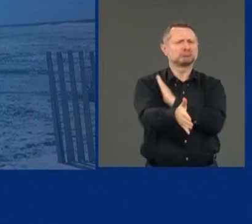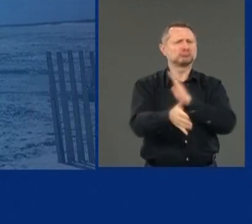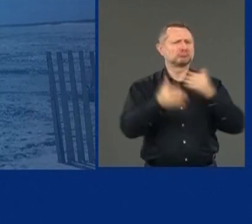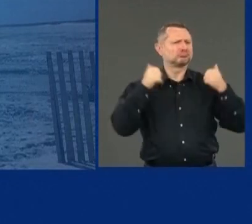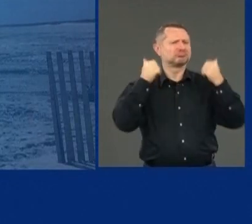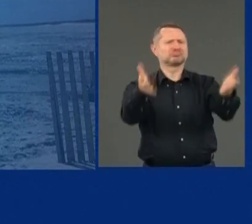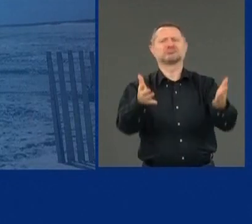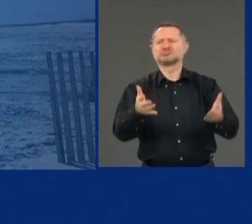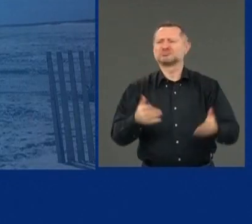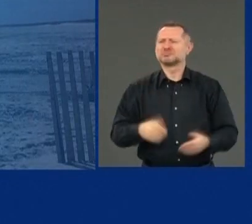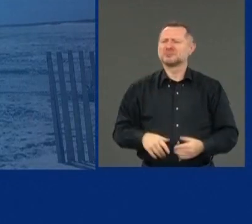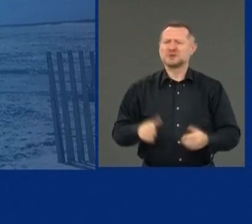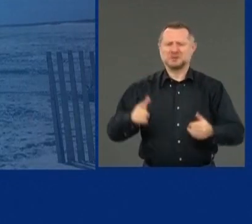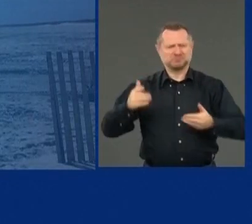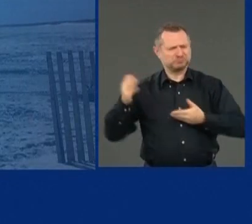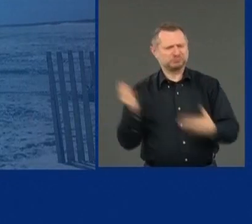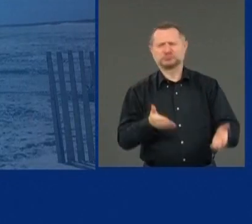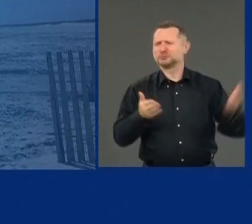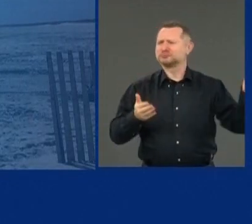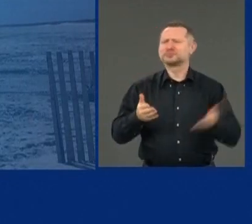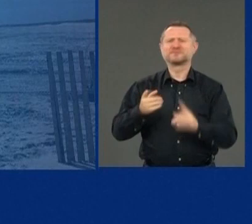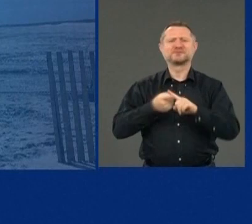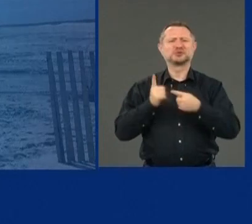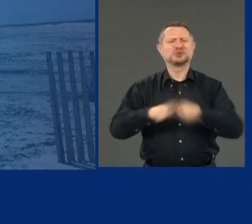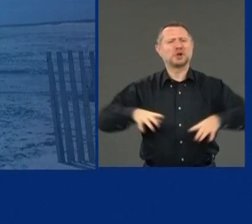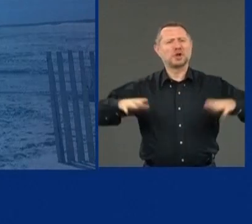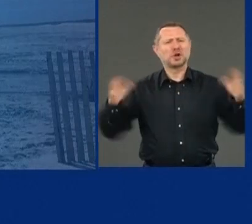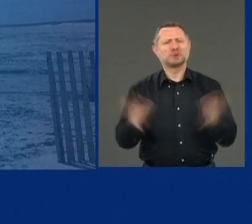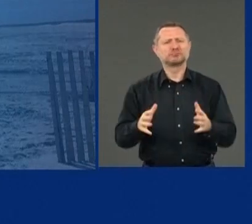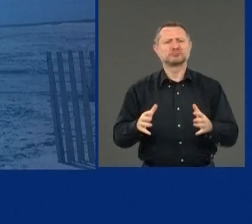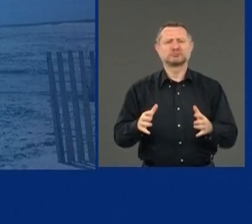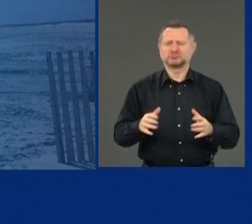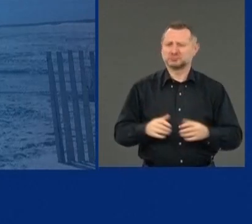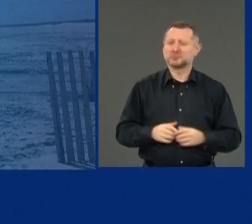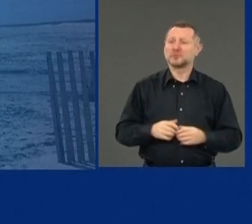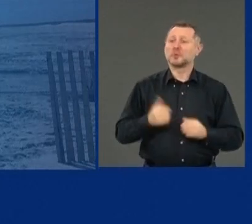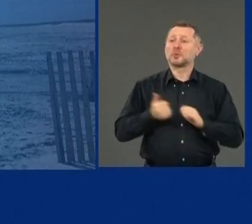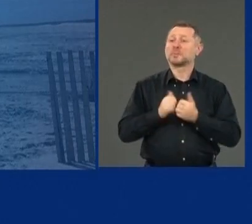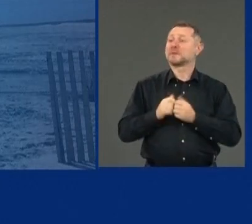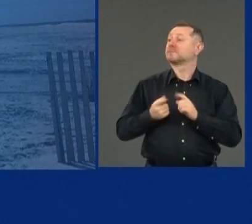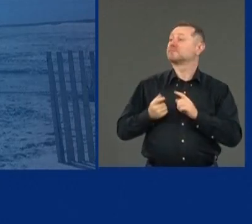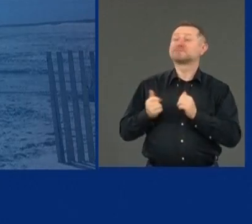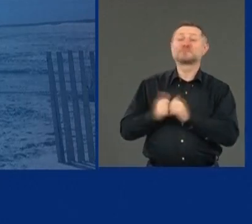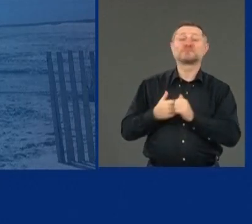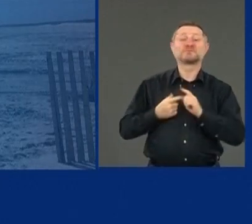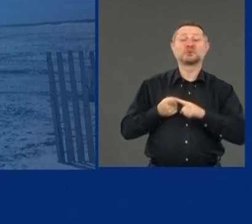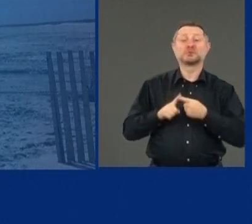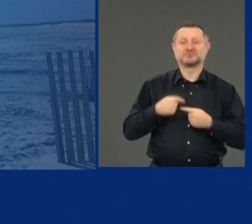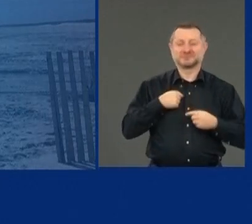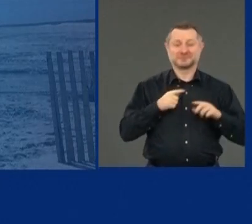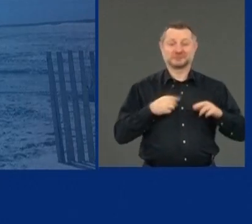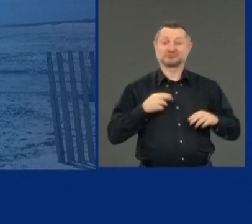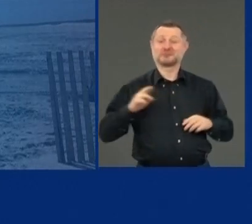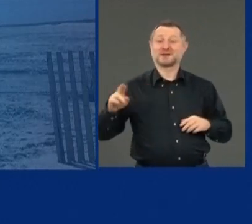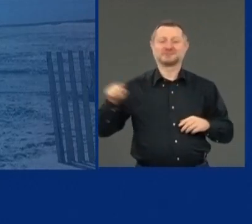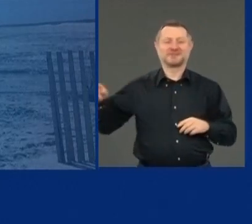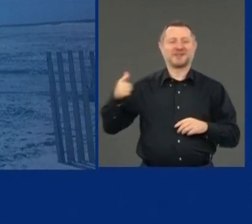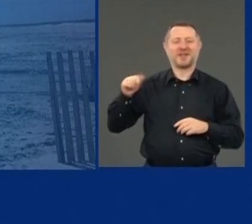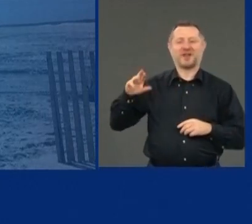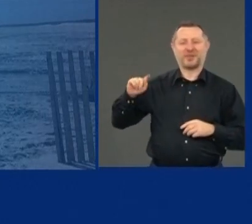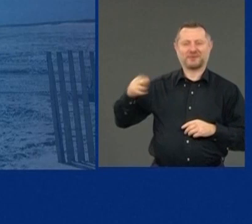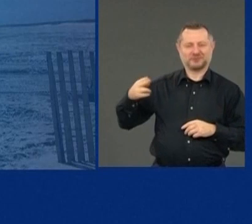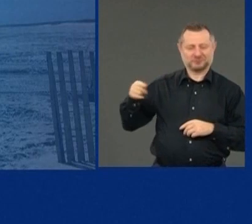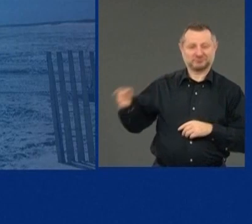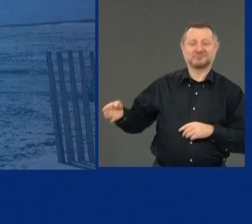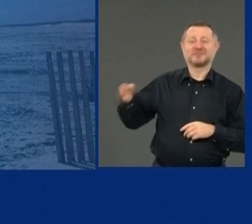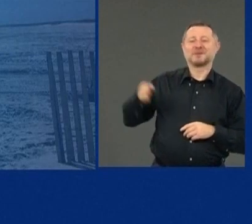And he brings his friends. And I'm here with my friends today from the far right, Gareth Rhodes, to my immediate right, Melissa